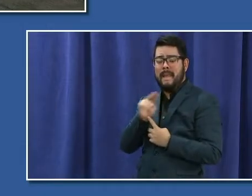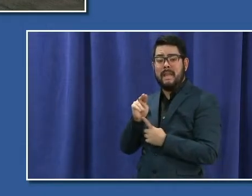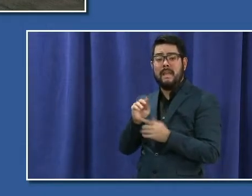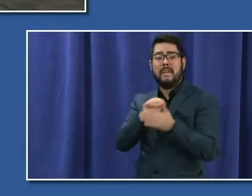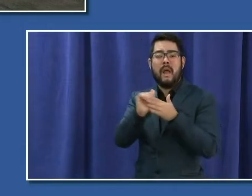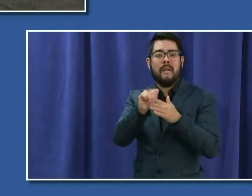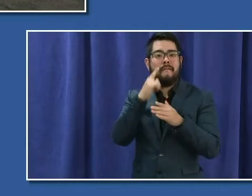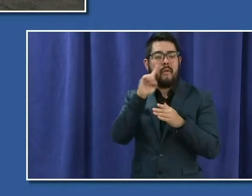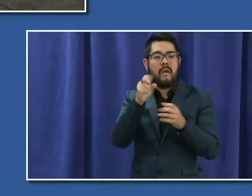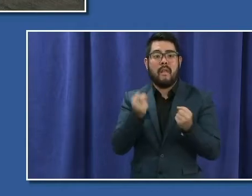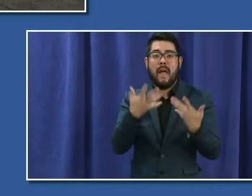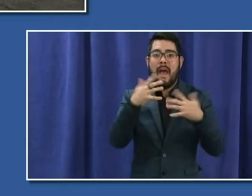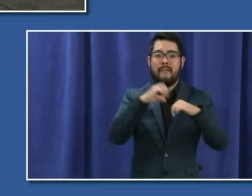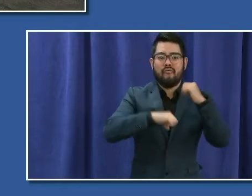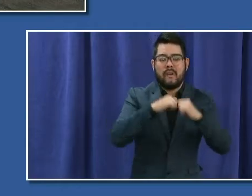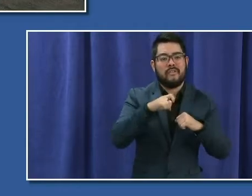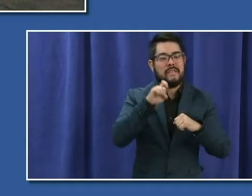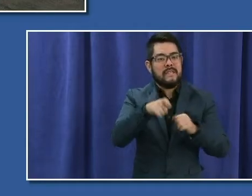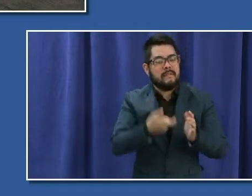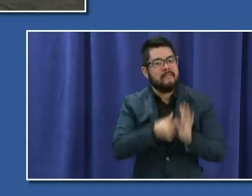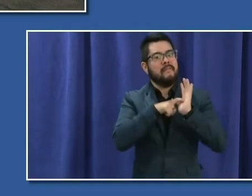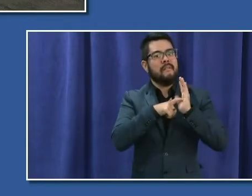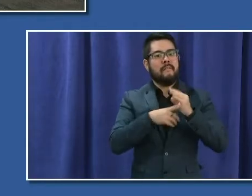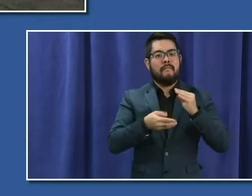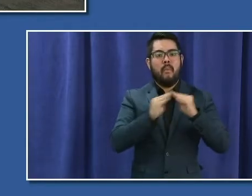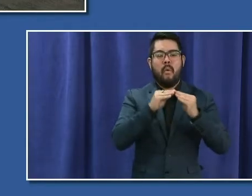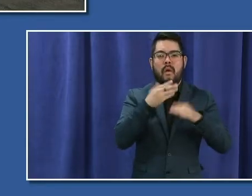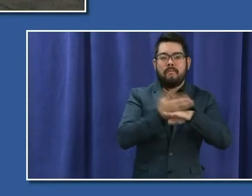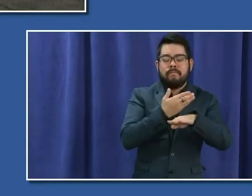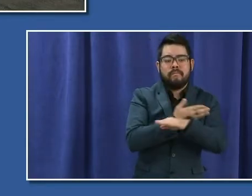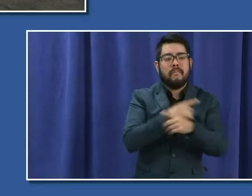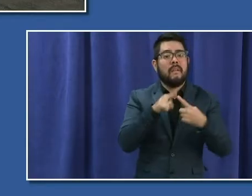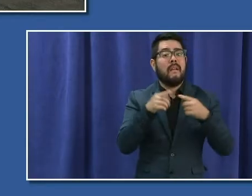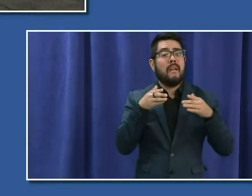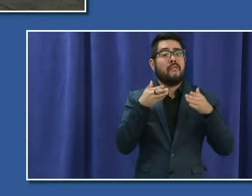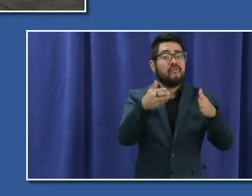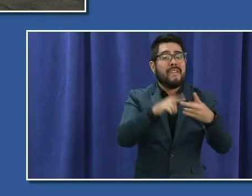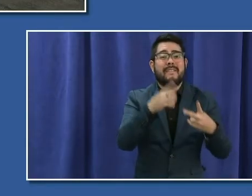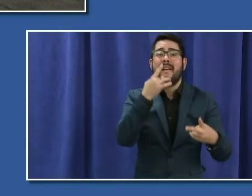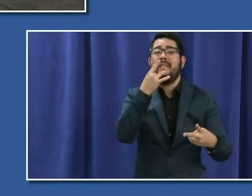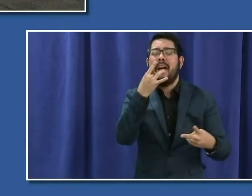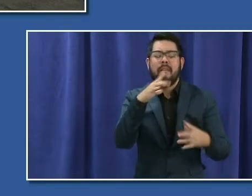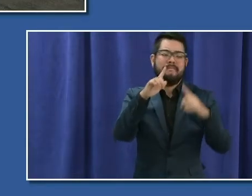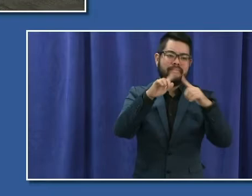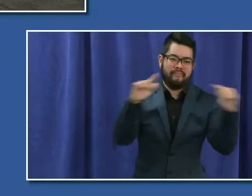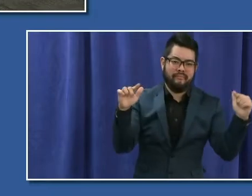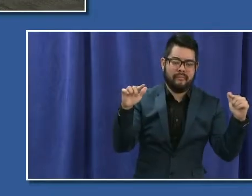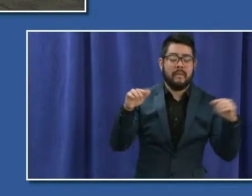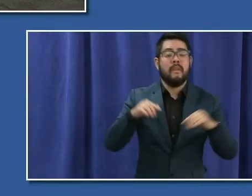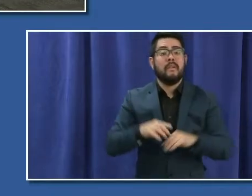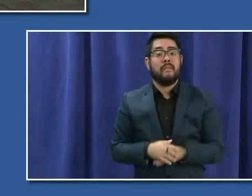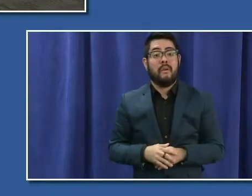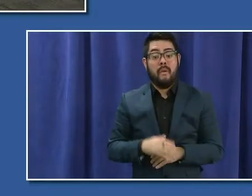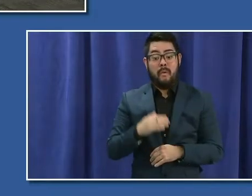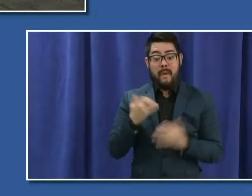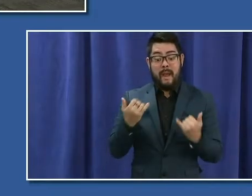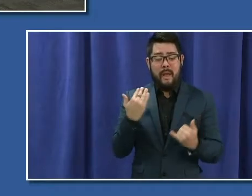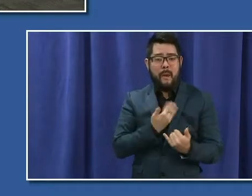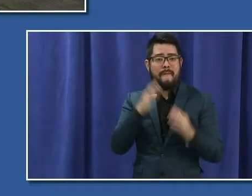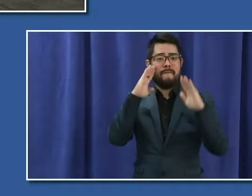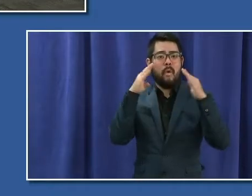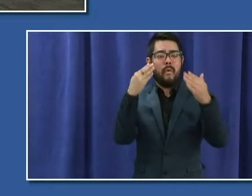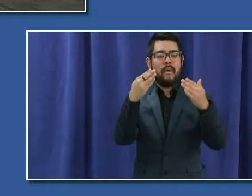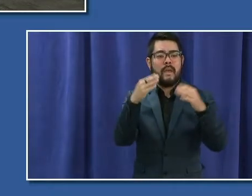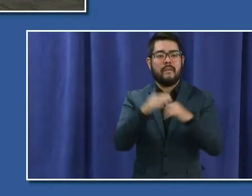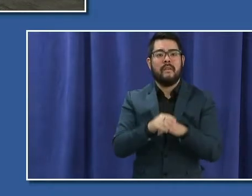need infrastructure, and that's lights and streets and sidewalks and all kinds of infrastructure. And so what we're working on is migrating